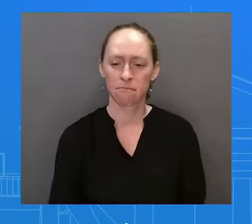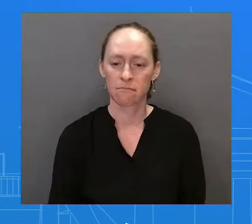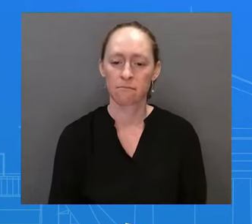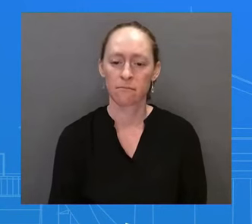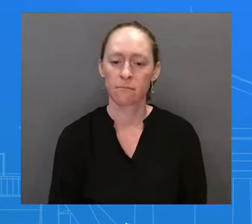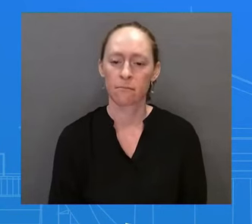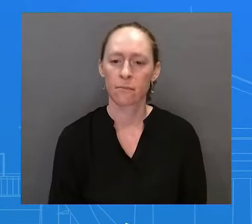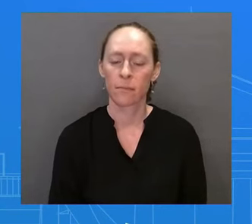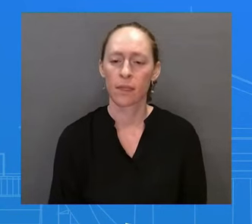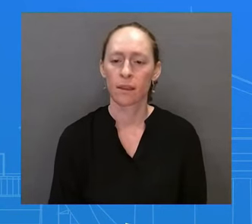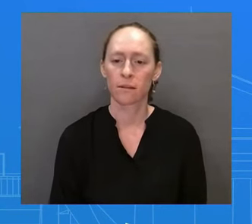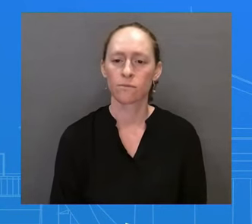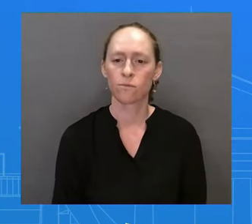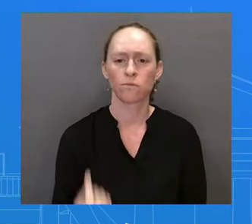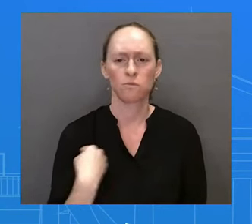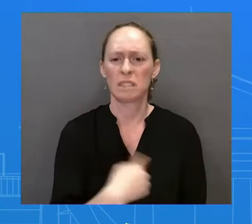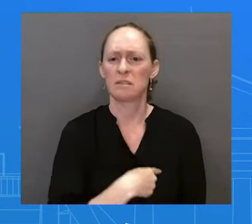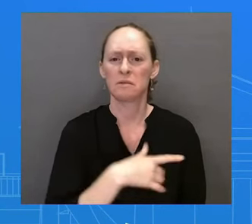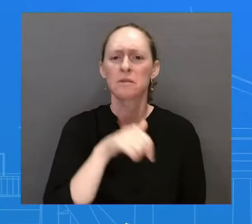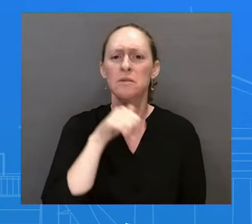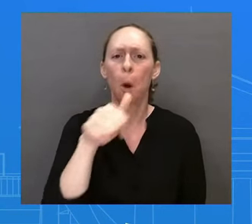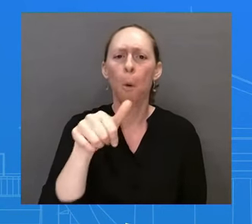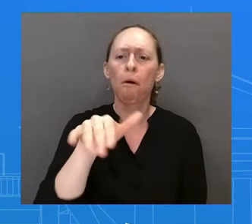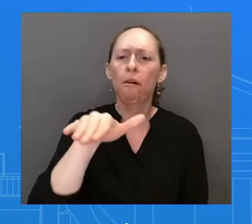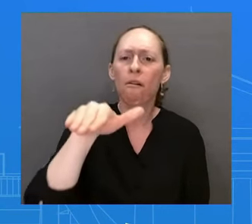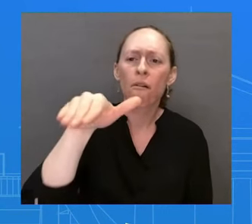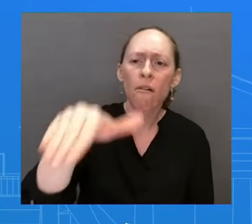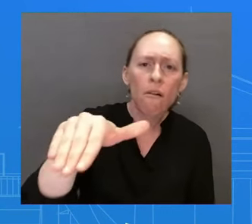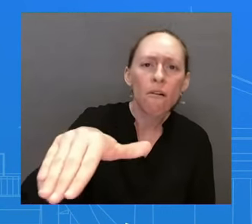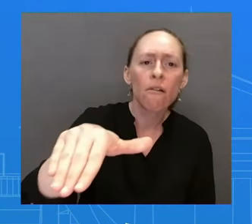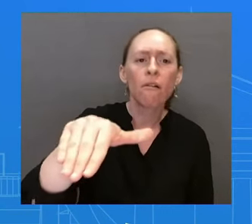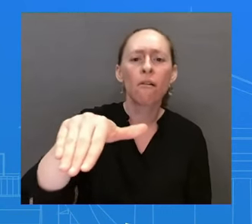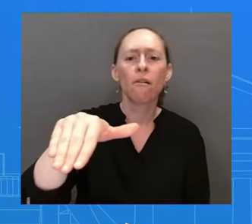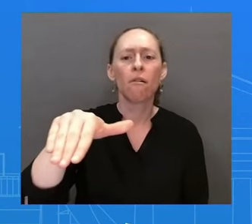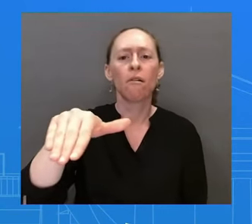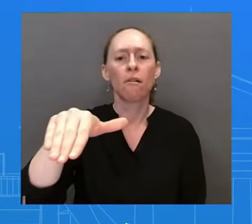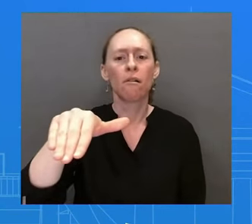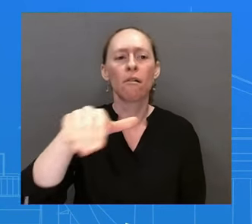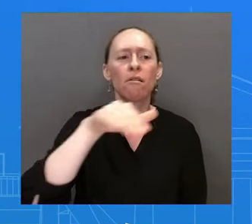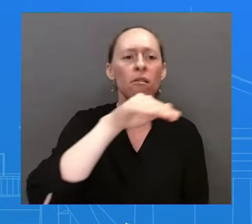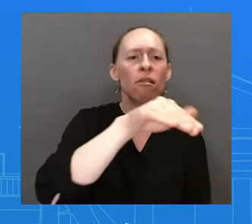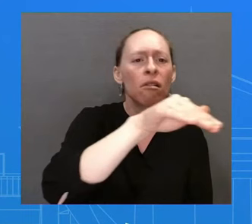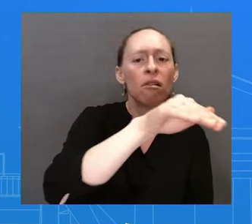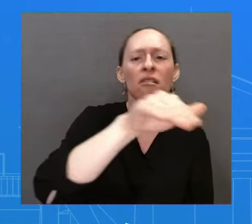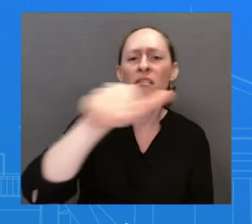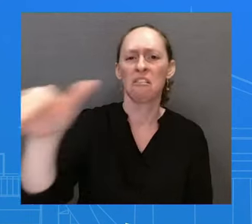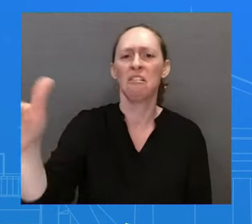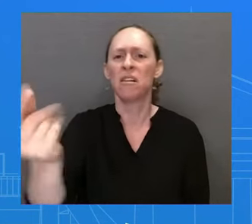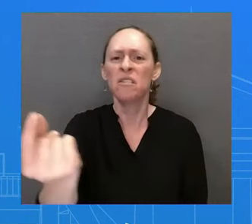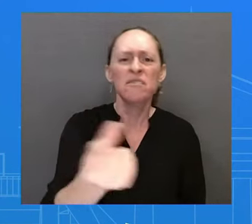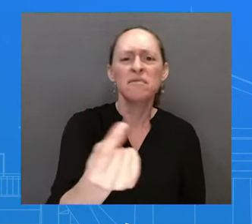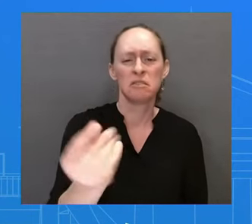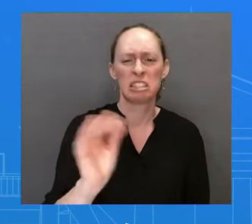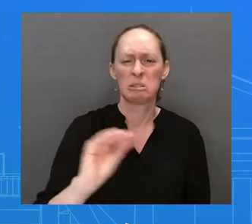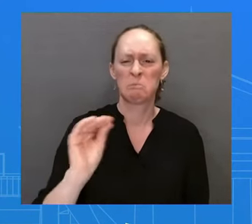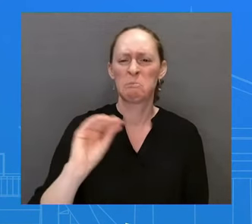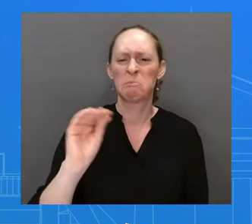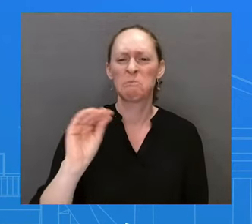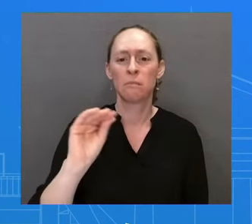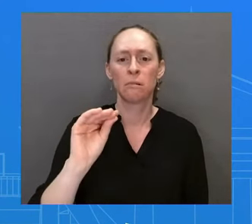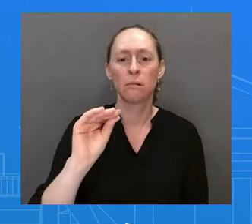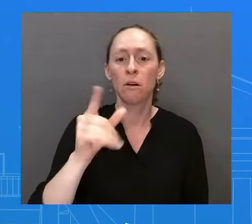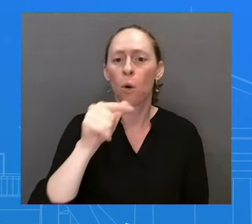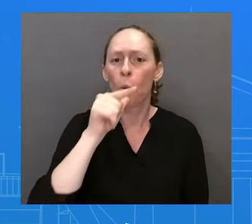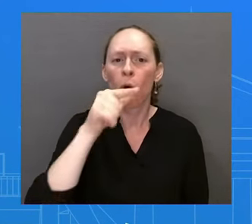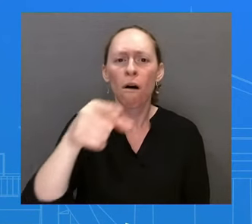other to choose who they're going to associate with or who they're going to talk to or who they're going to allow to visit. That's for them to speak